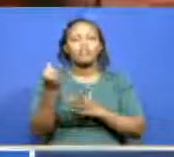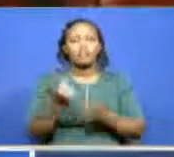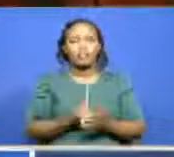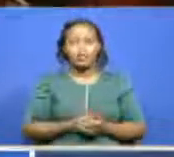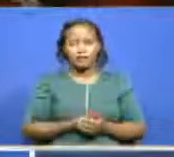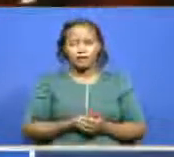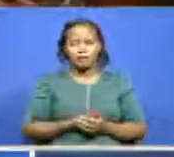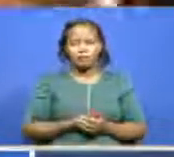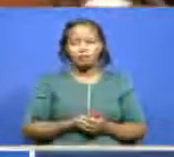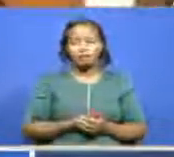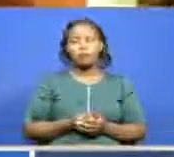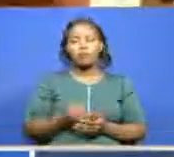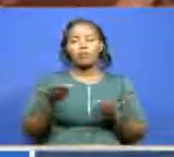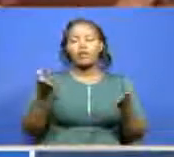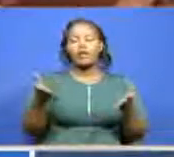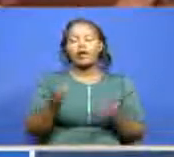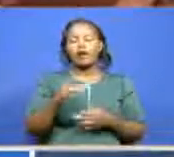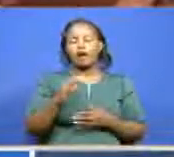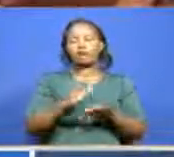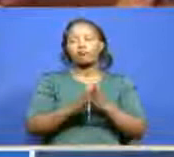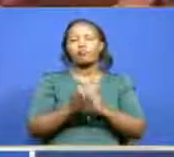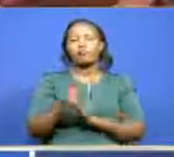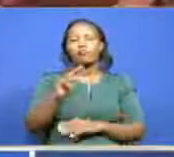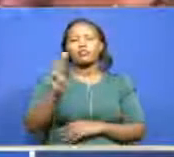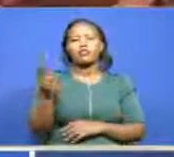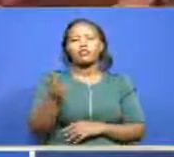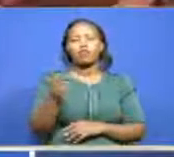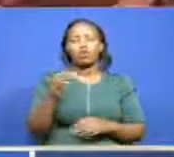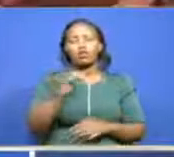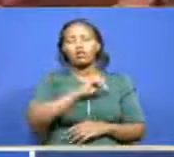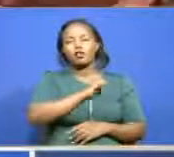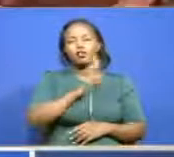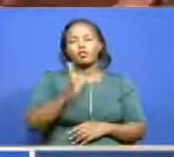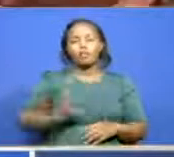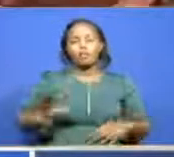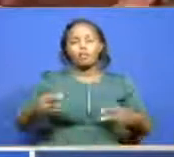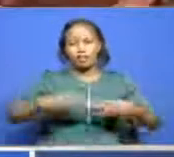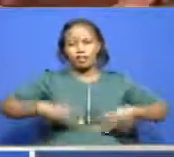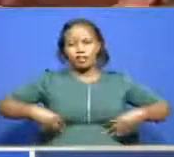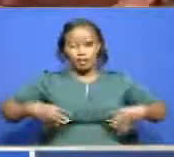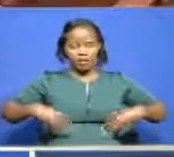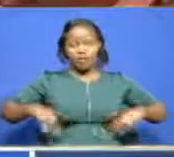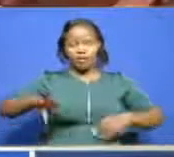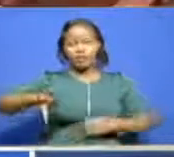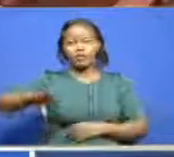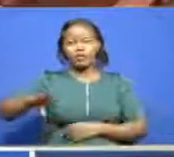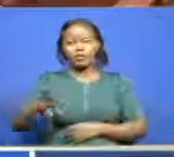Muhammad Haji amekuwa seneta wa pili wa kaunti ya Garissa. Suleiman Yeri, Darubini ya Channel One.